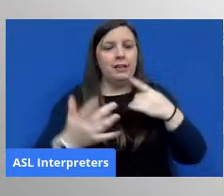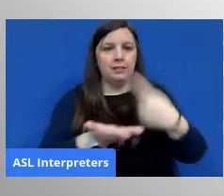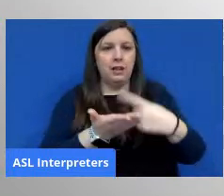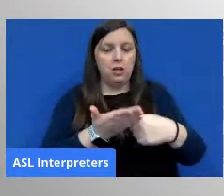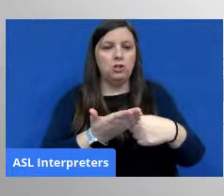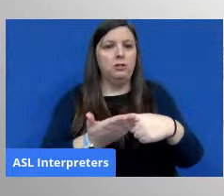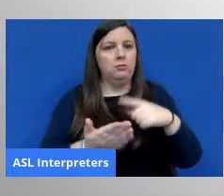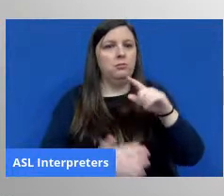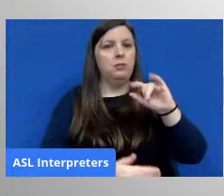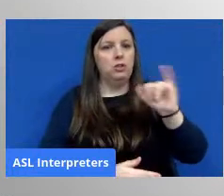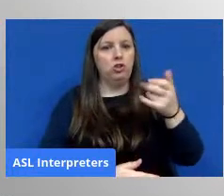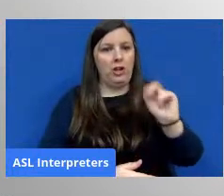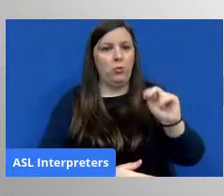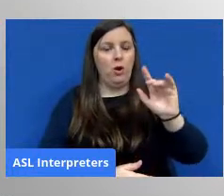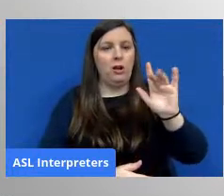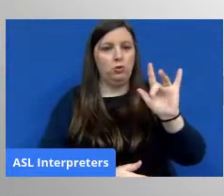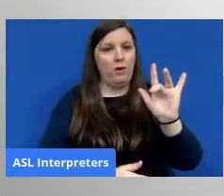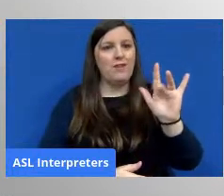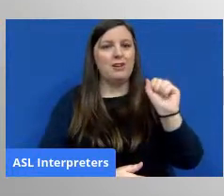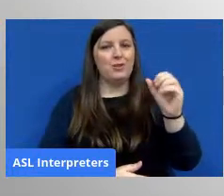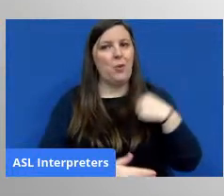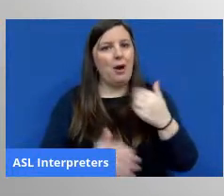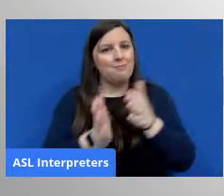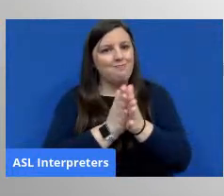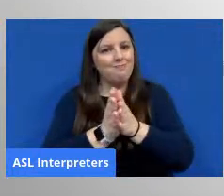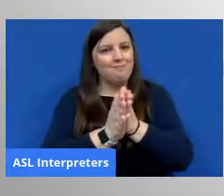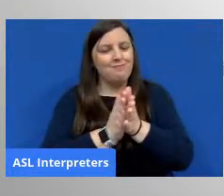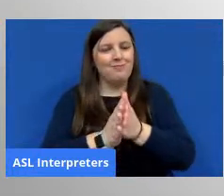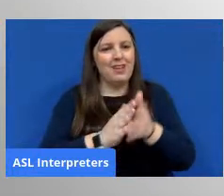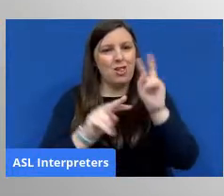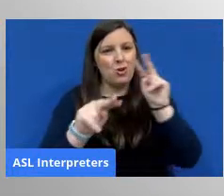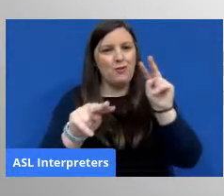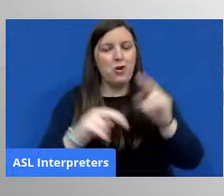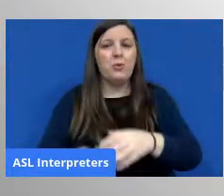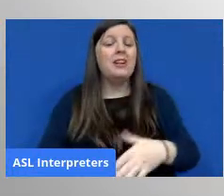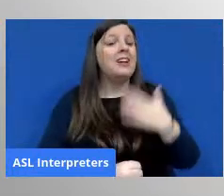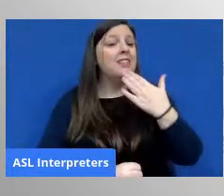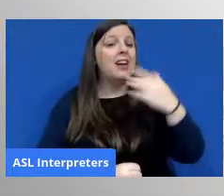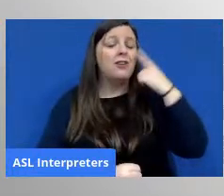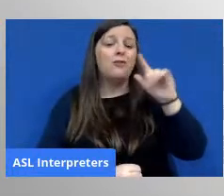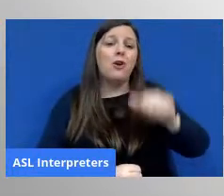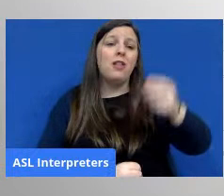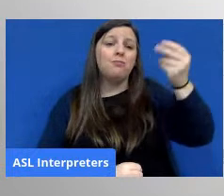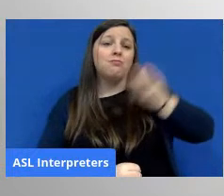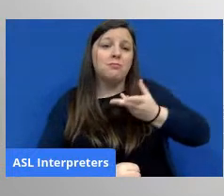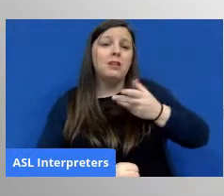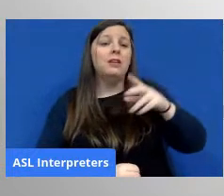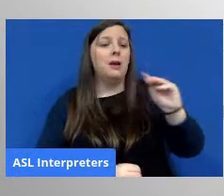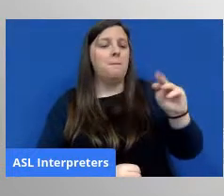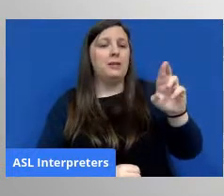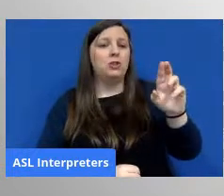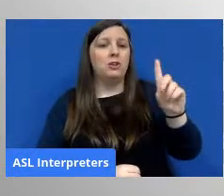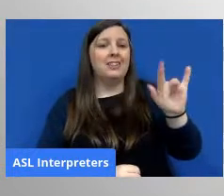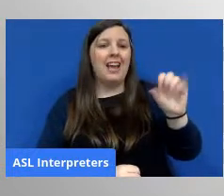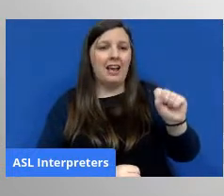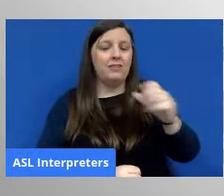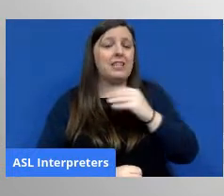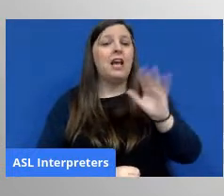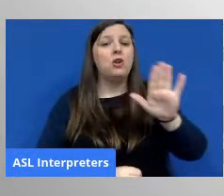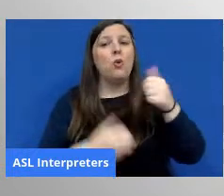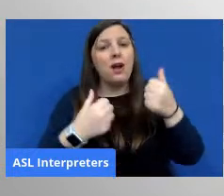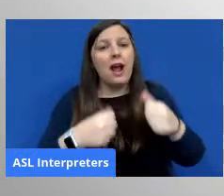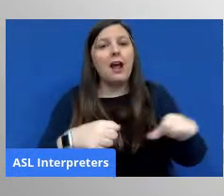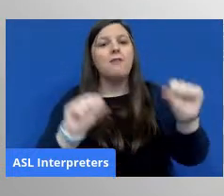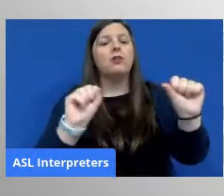update, Mr. Davis, as well as for your efforts to define that relationship a little